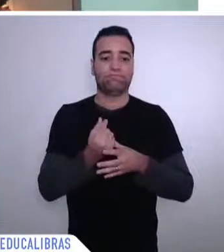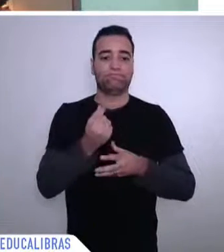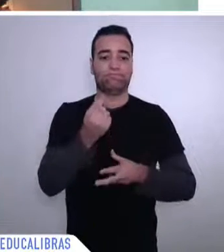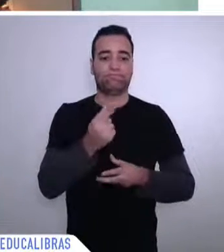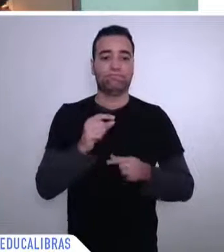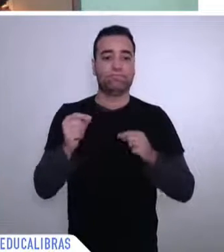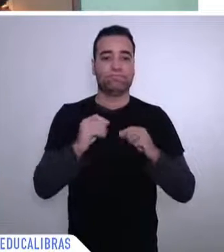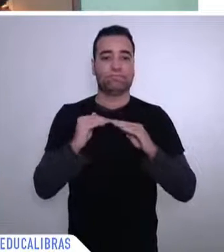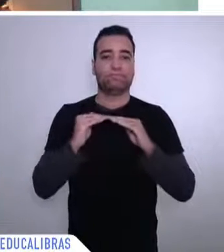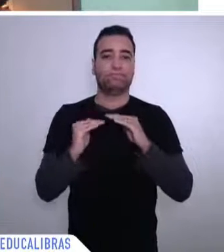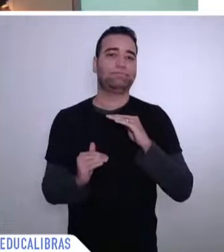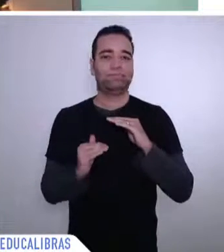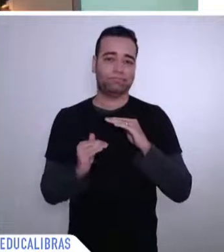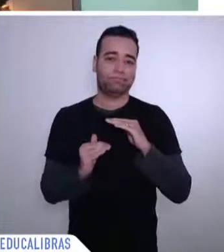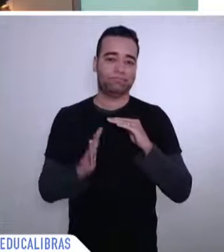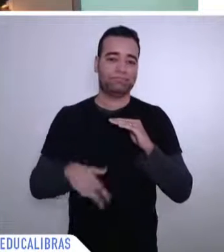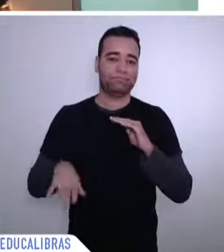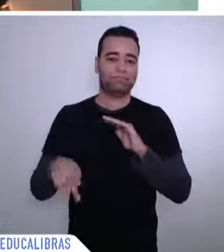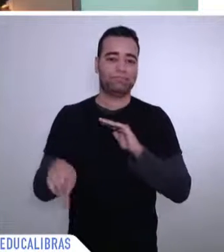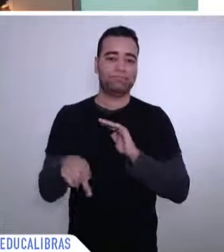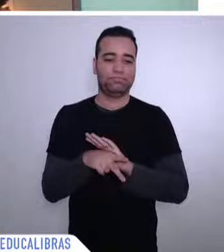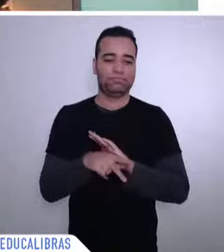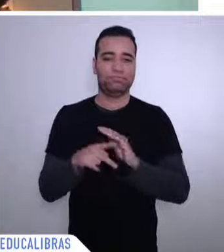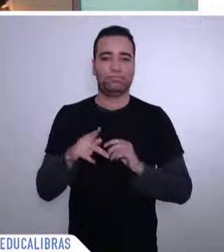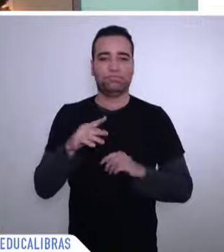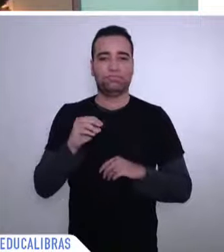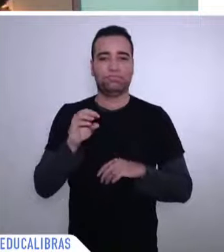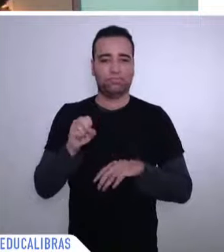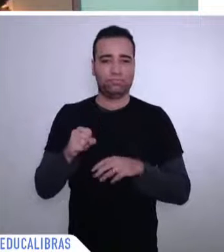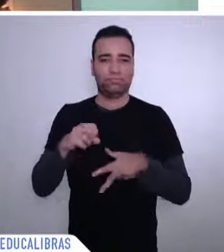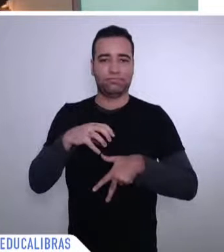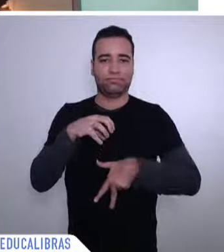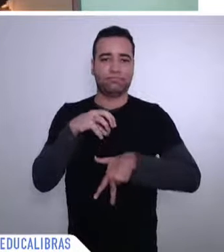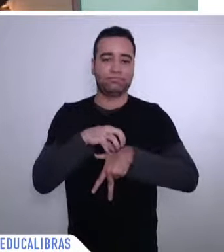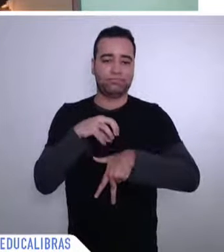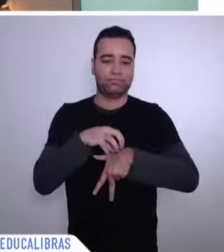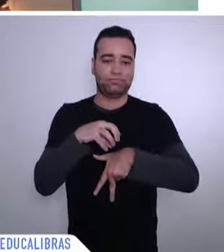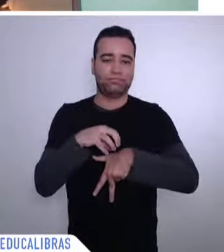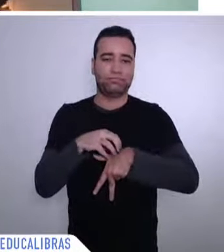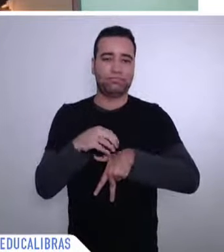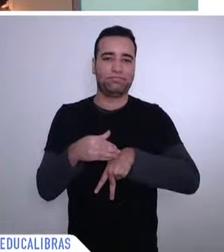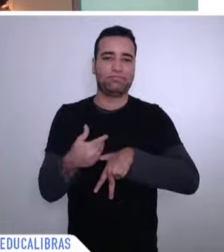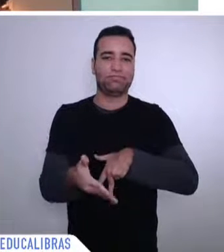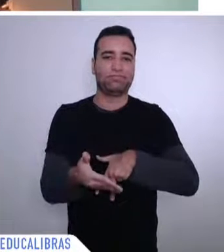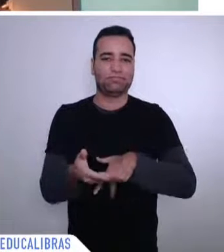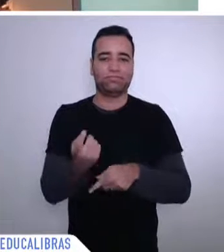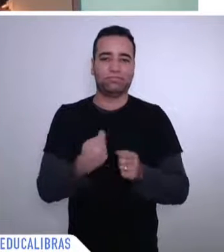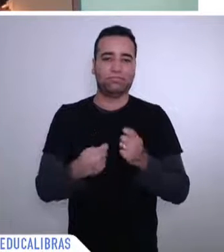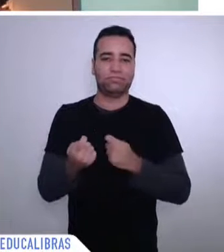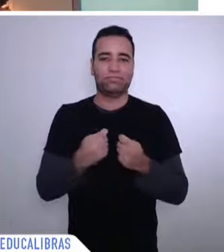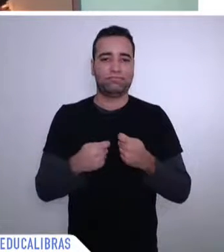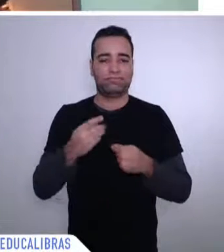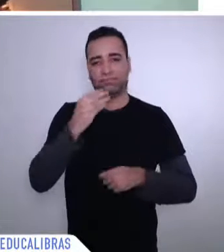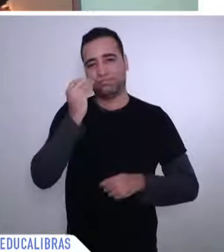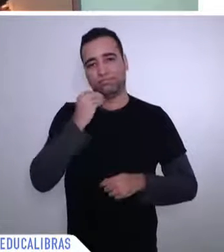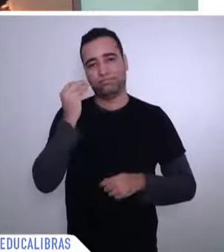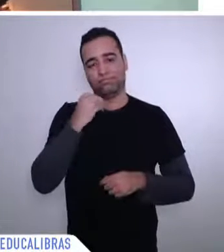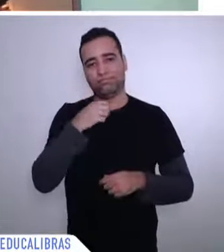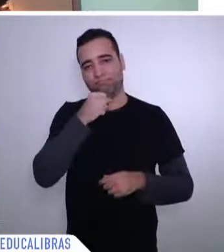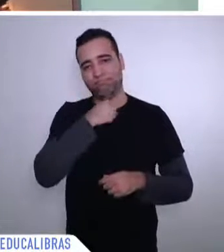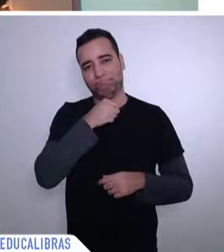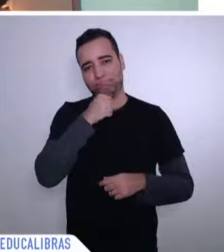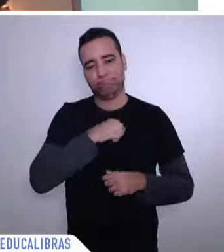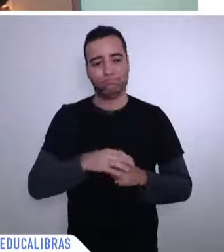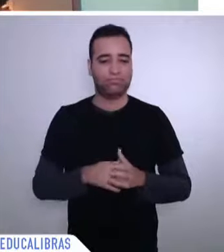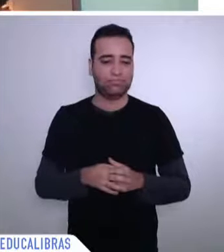production, but in a submitted position. A lot of economical